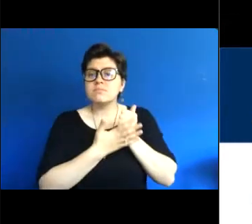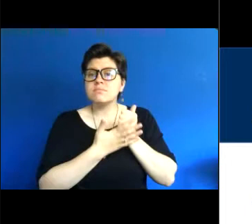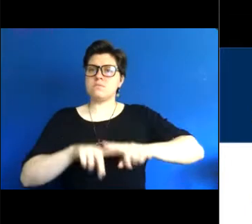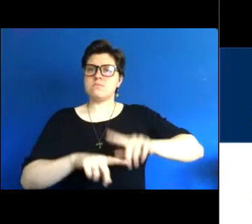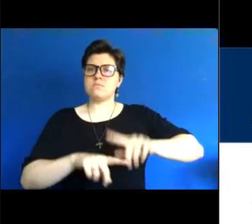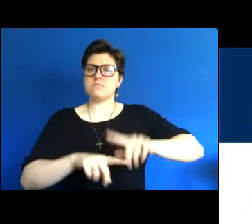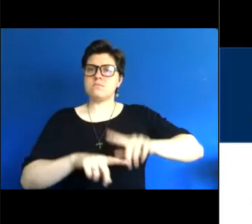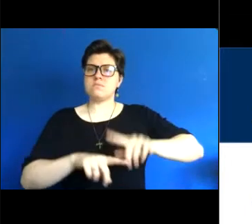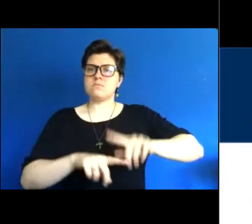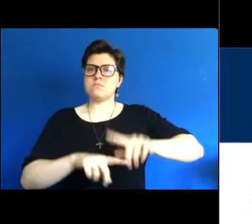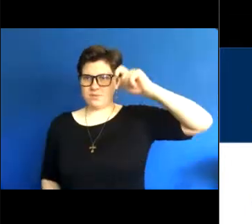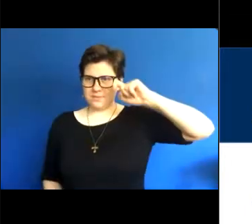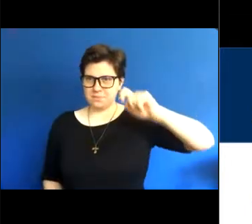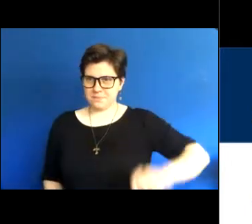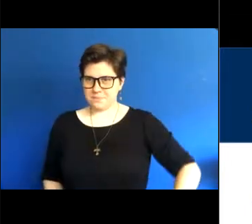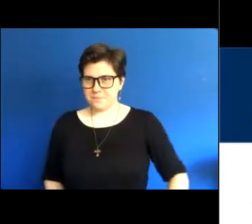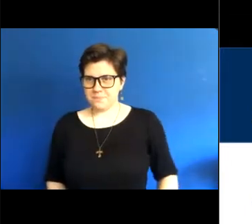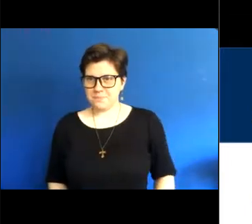wisdom.